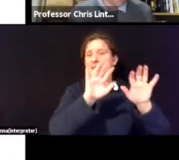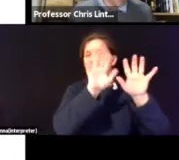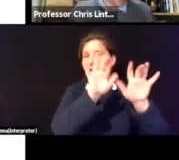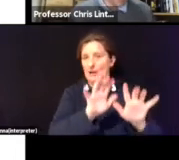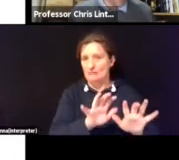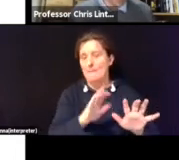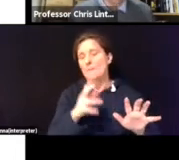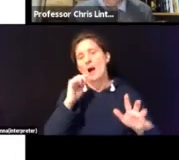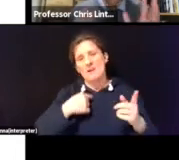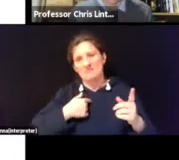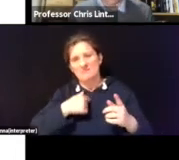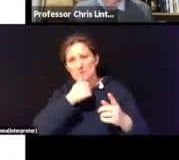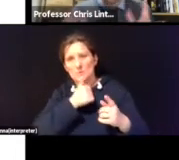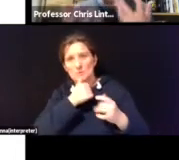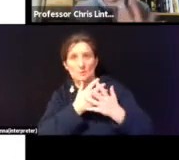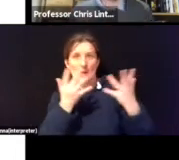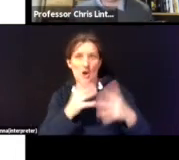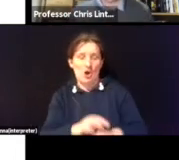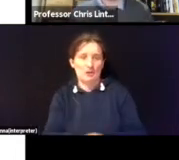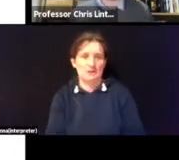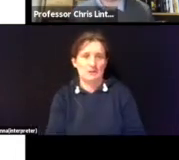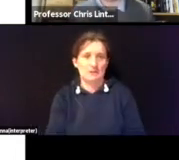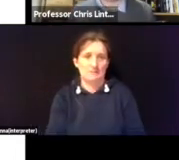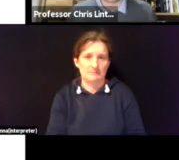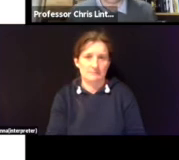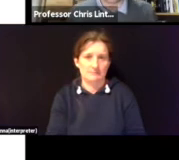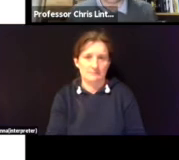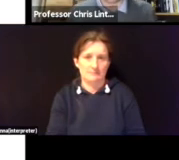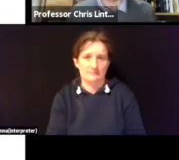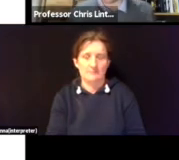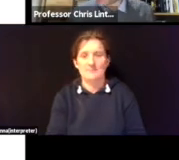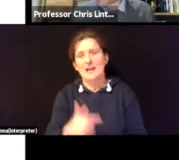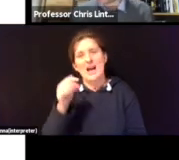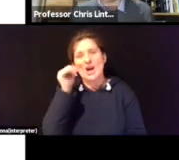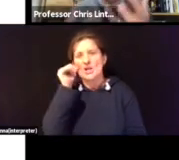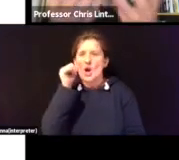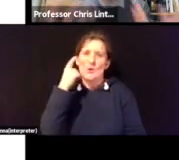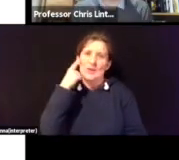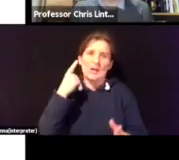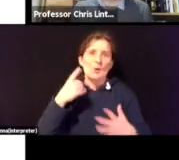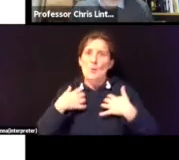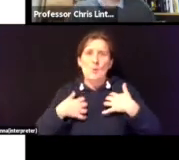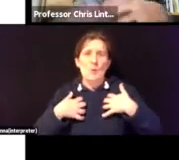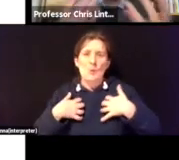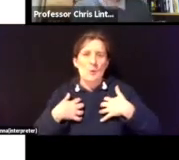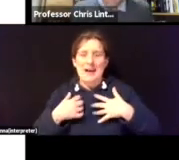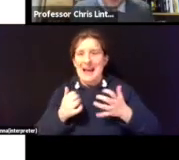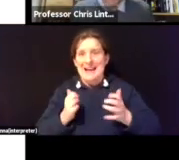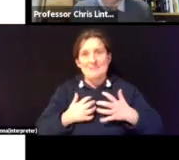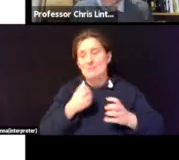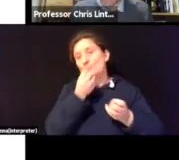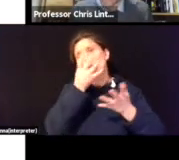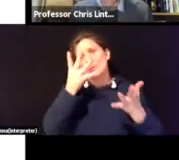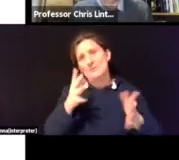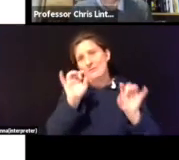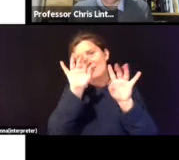this evening. And I'm sorry that you've tuned in for an evening of astronomical entertainment where you might have been expecting beautiful